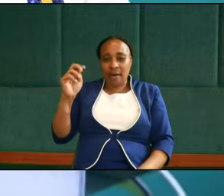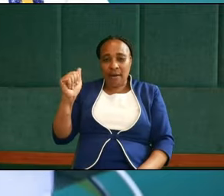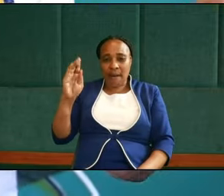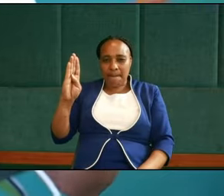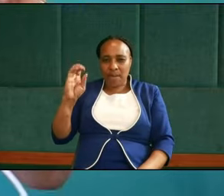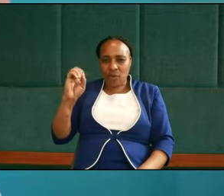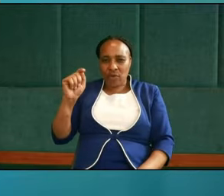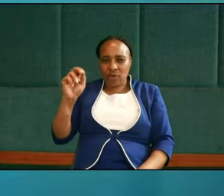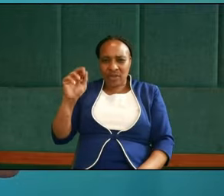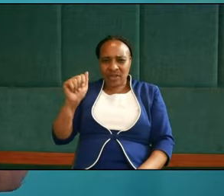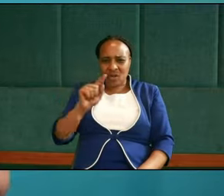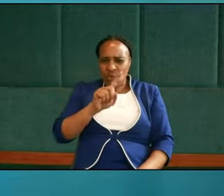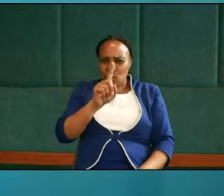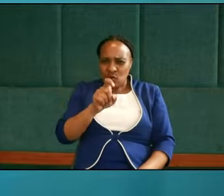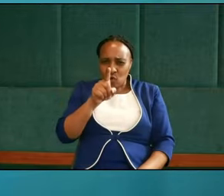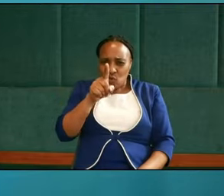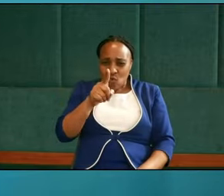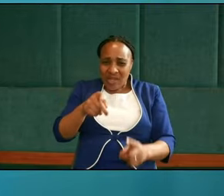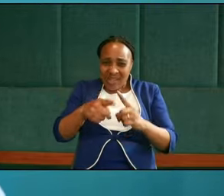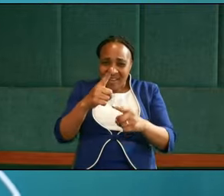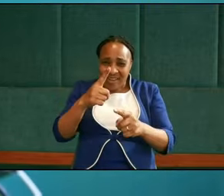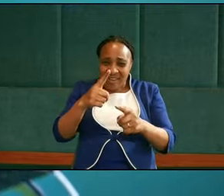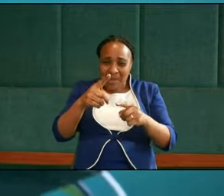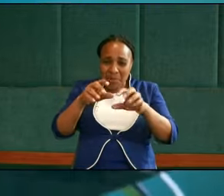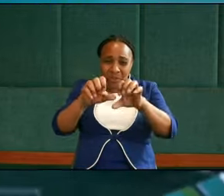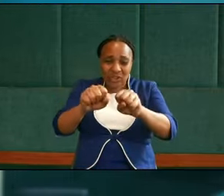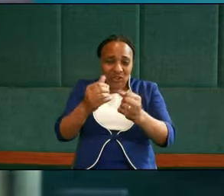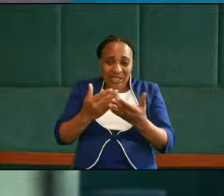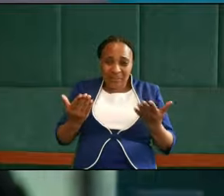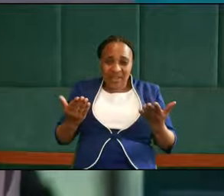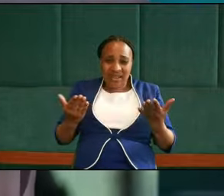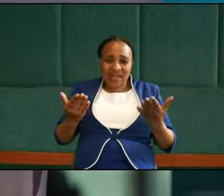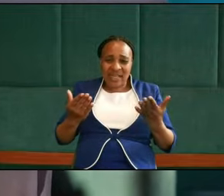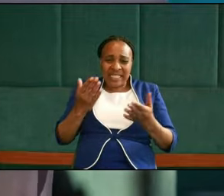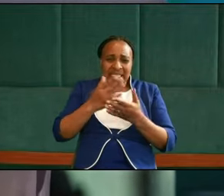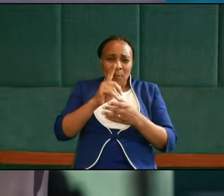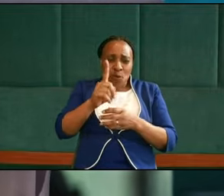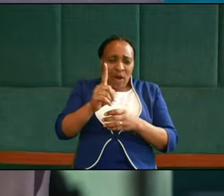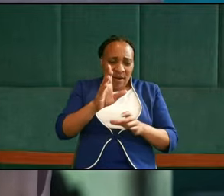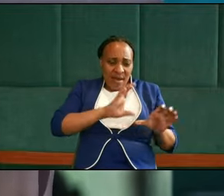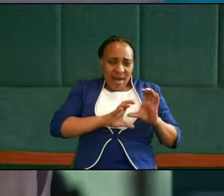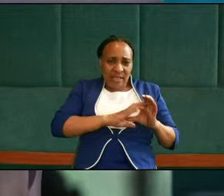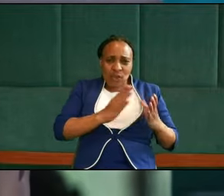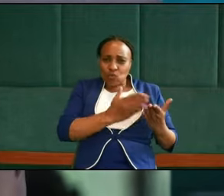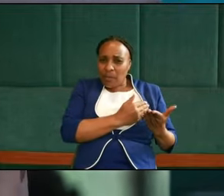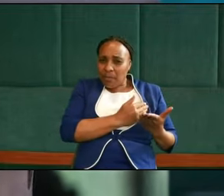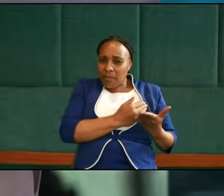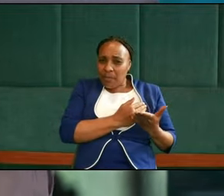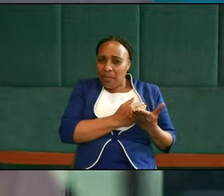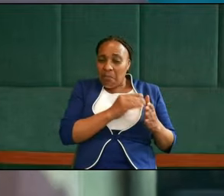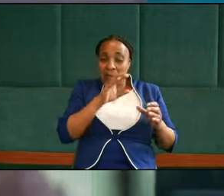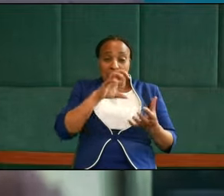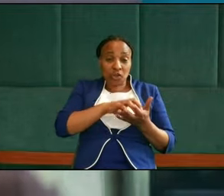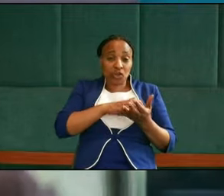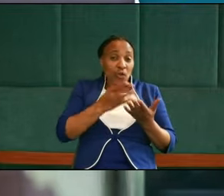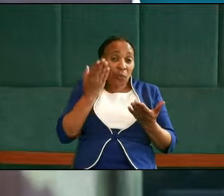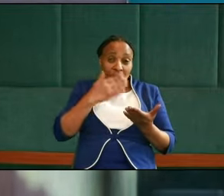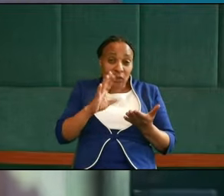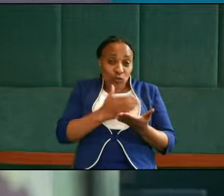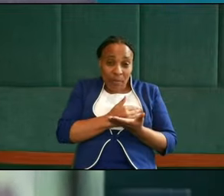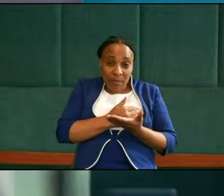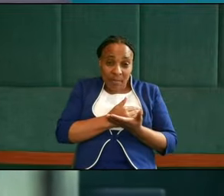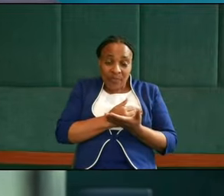you killed? Have you taken possession? Have you assassinated someone's character and taken their position? Have you